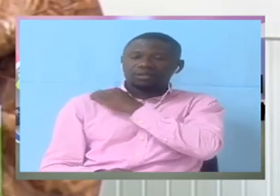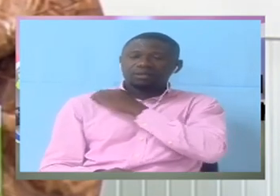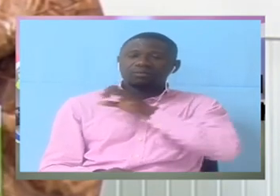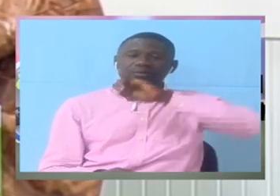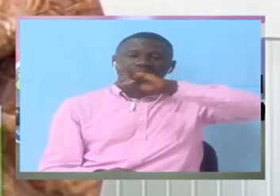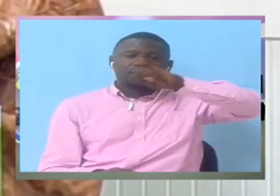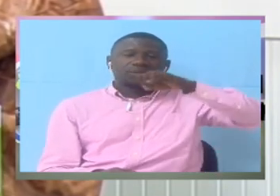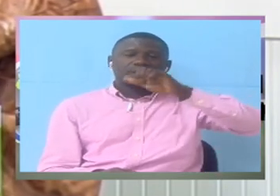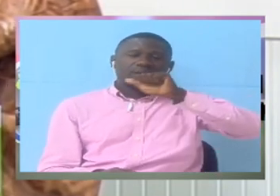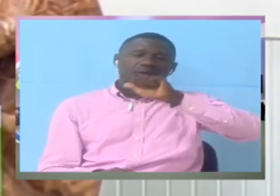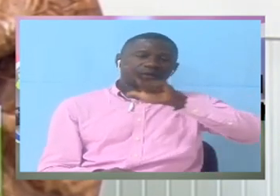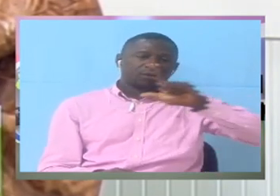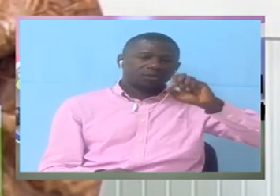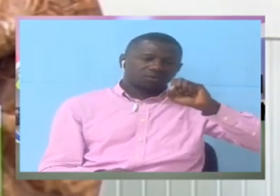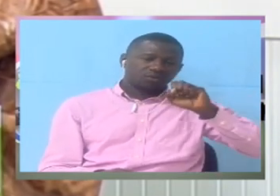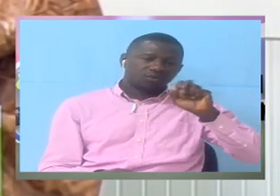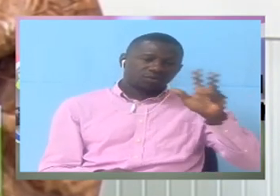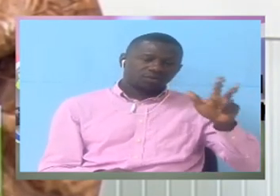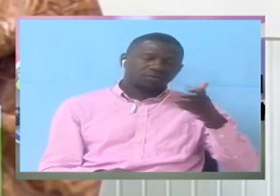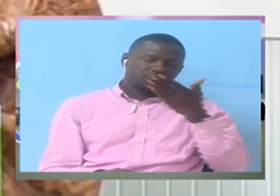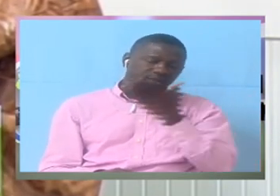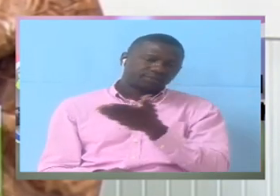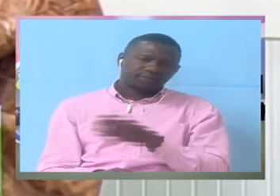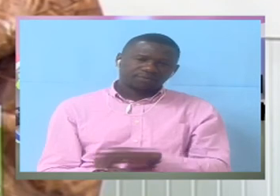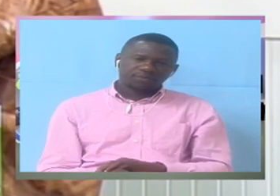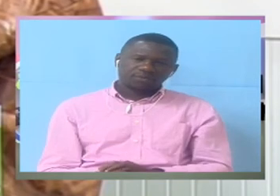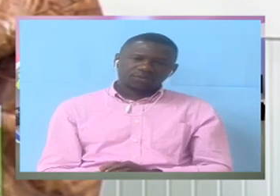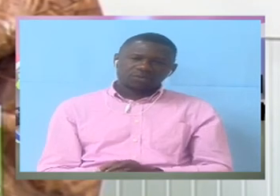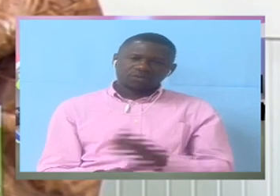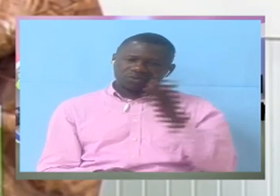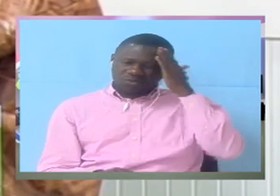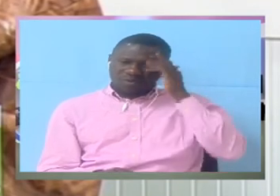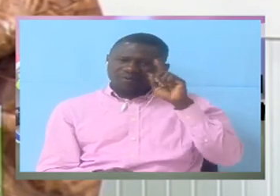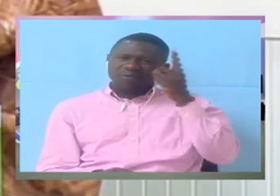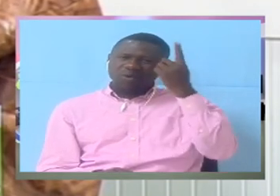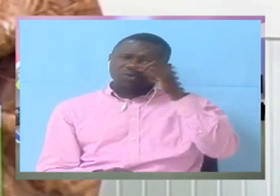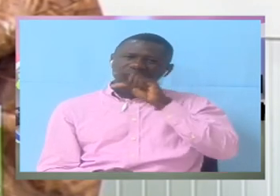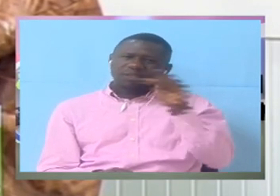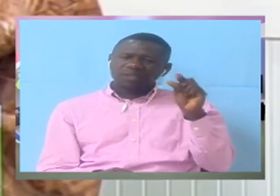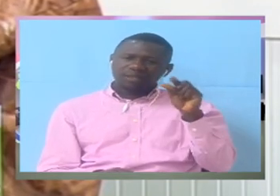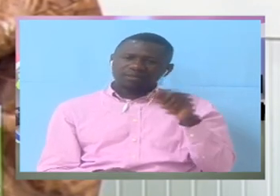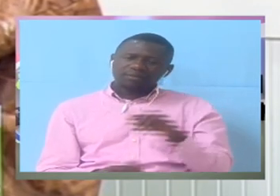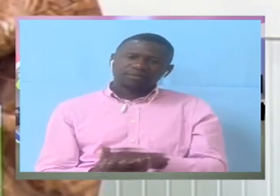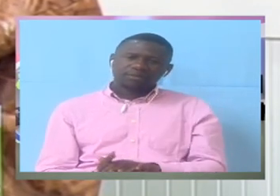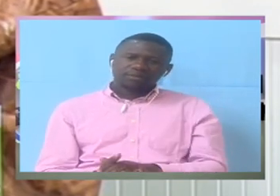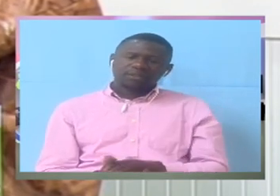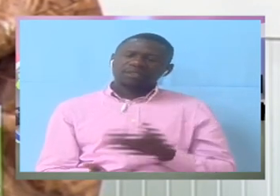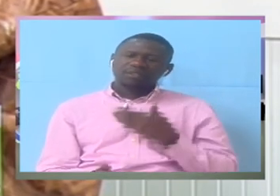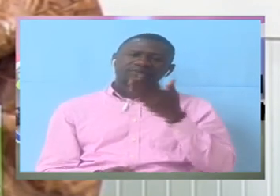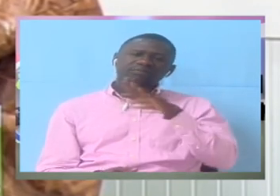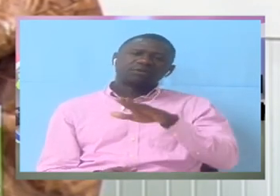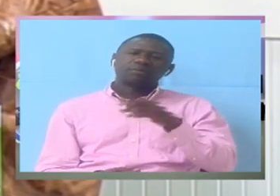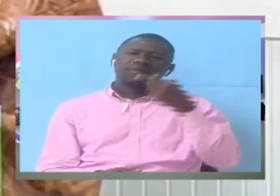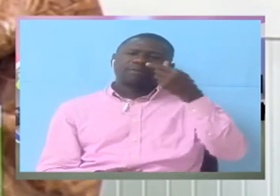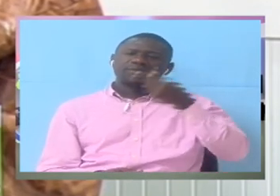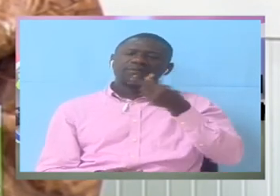Jallo lebeji. General Jallo was there. What's name? Tondi. Atabota Ndembanle. He's from